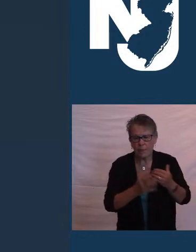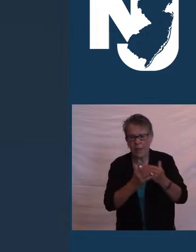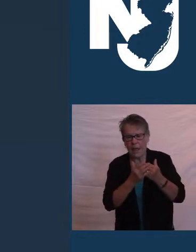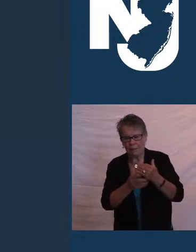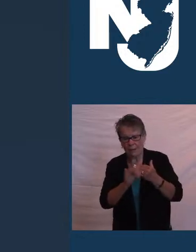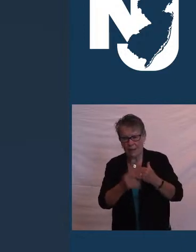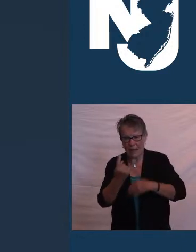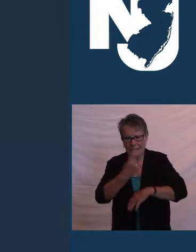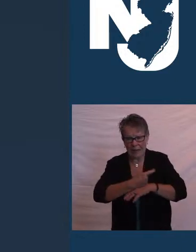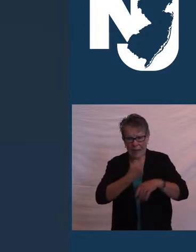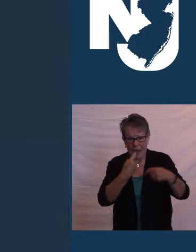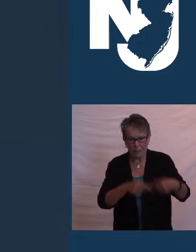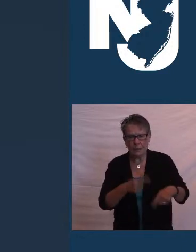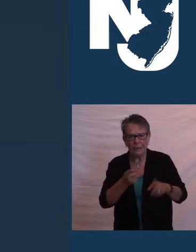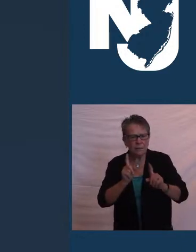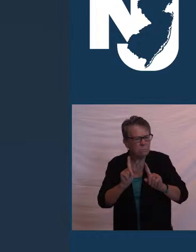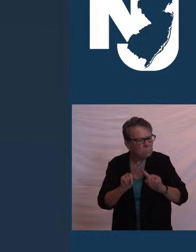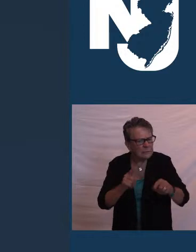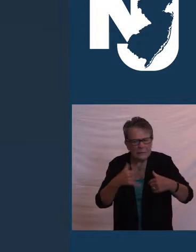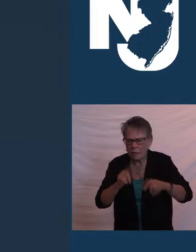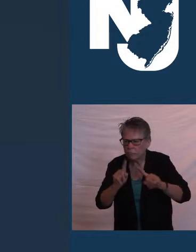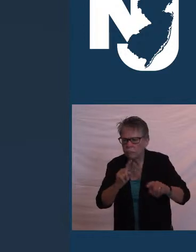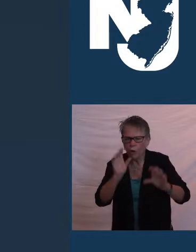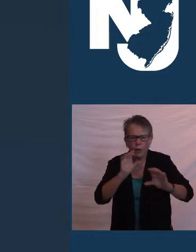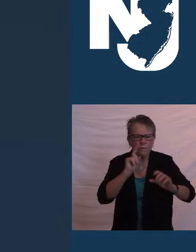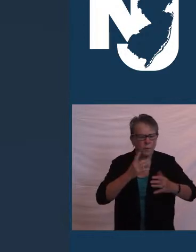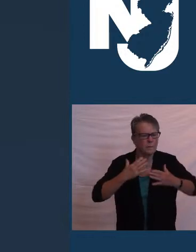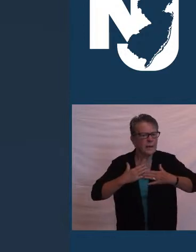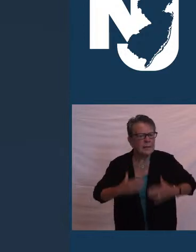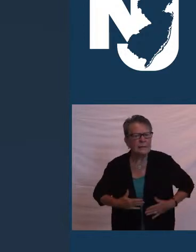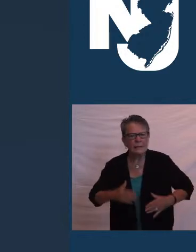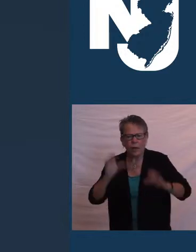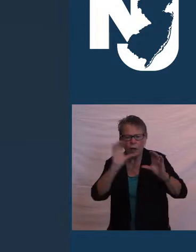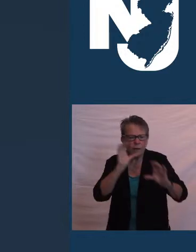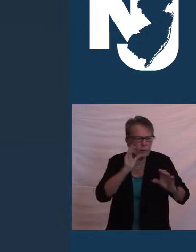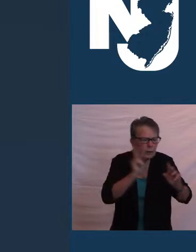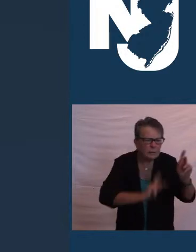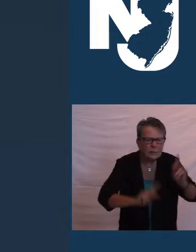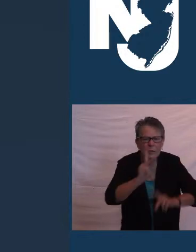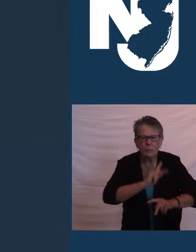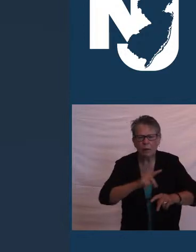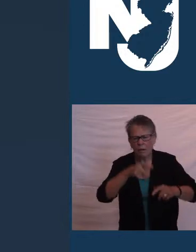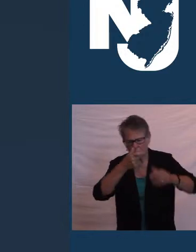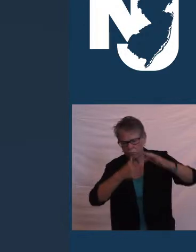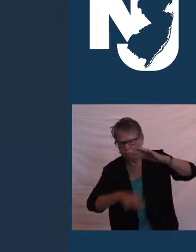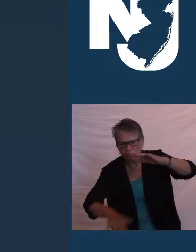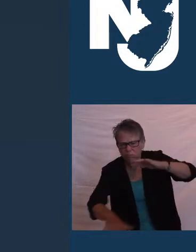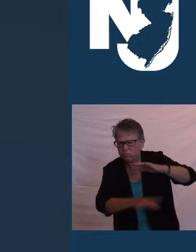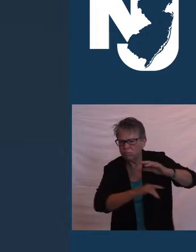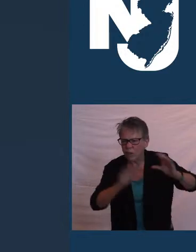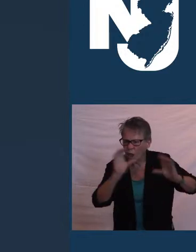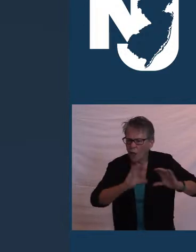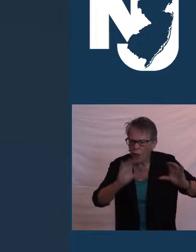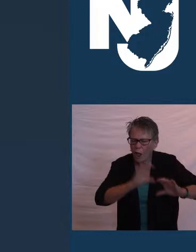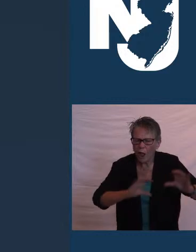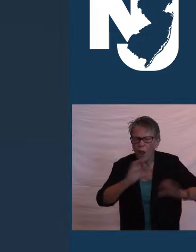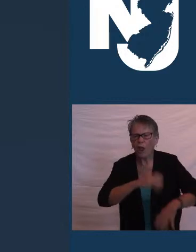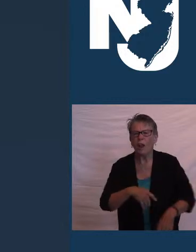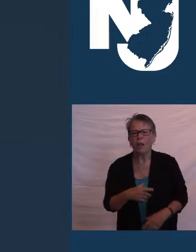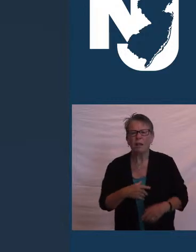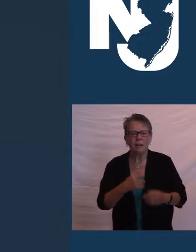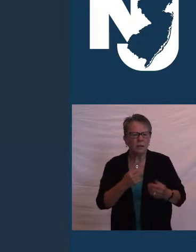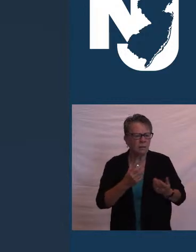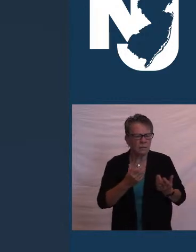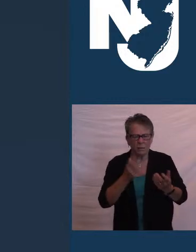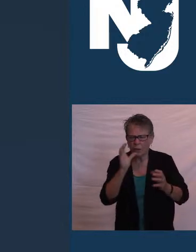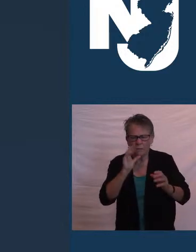Zero, including managing the makeshift morgue to collect the victims whose bodies could be recovered. And within months, sadly, his